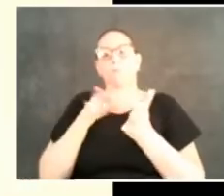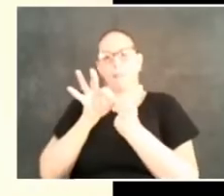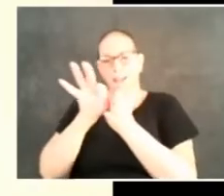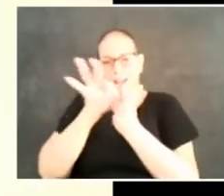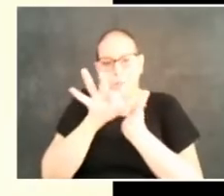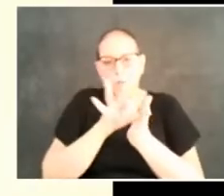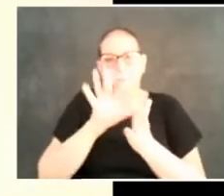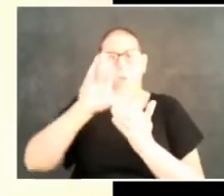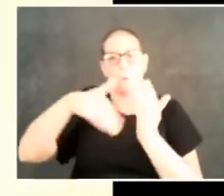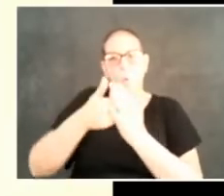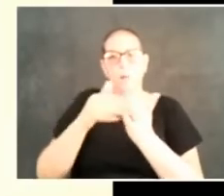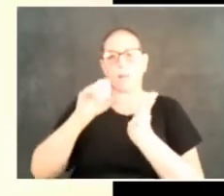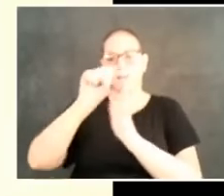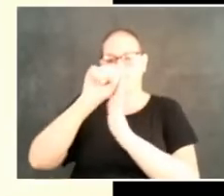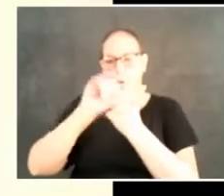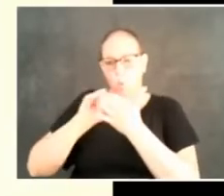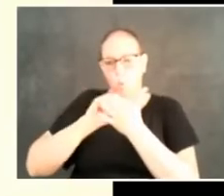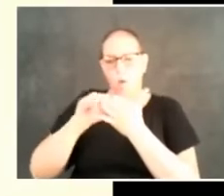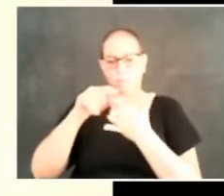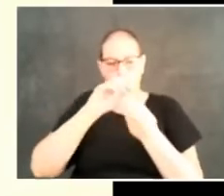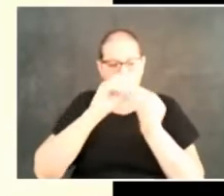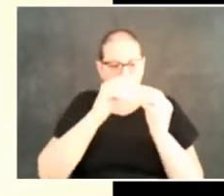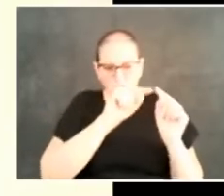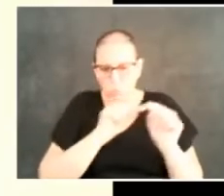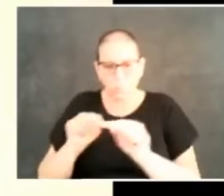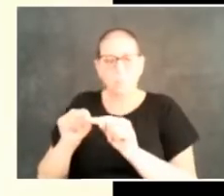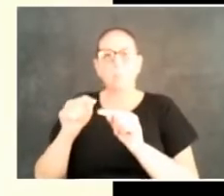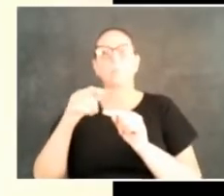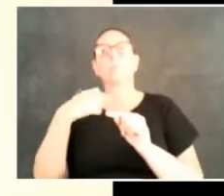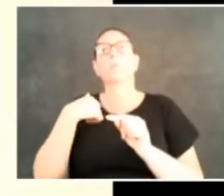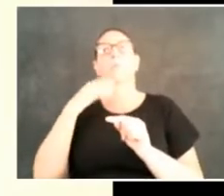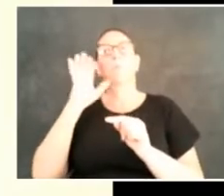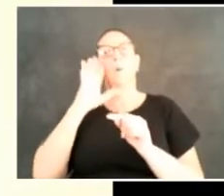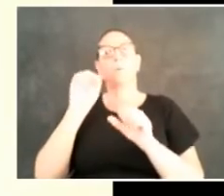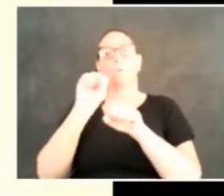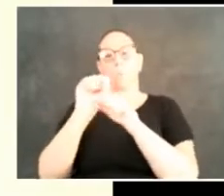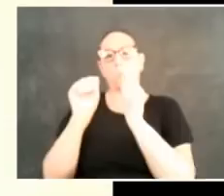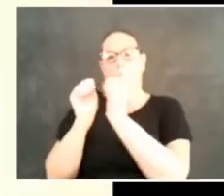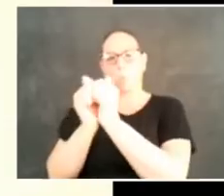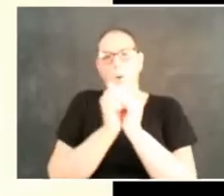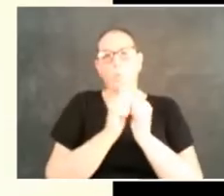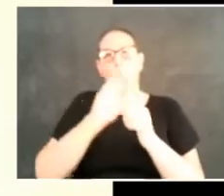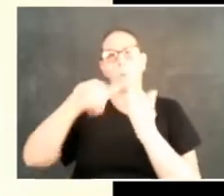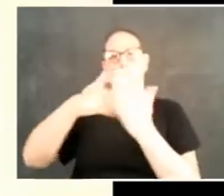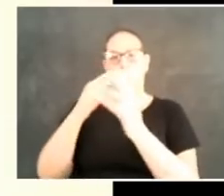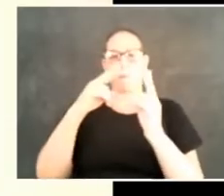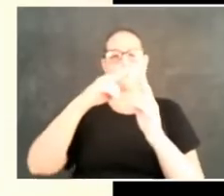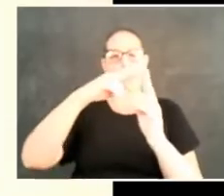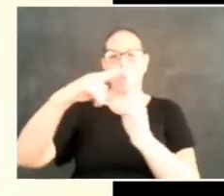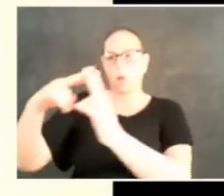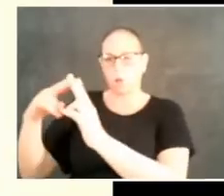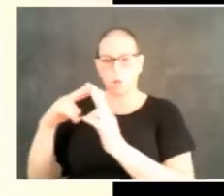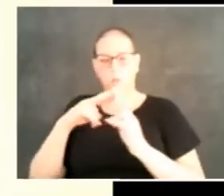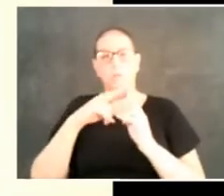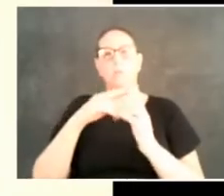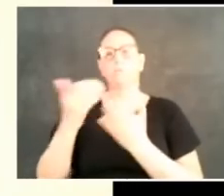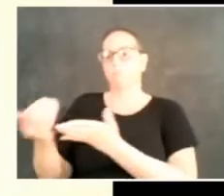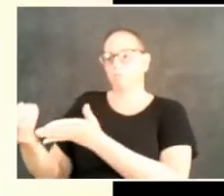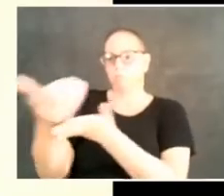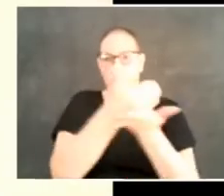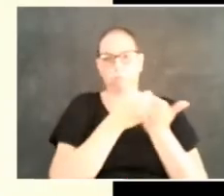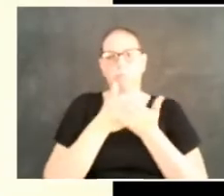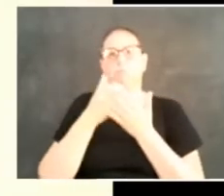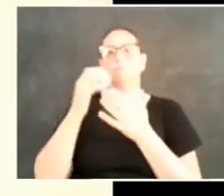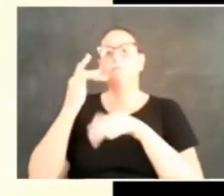with our partners to ensure that as data is available, we certainly report on it. We do